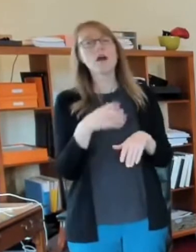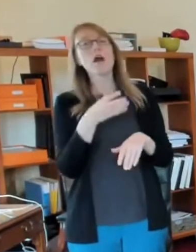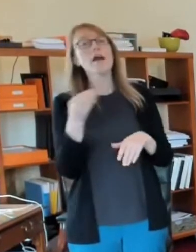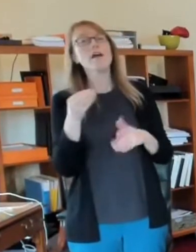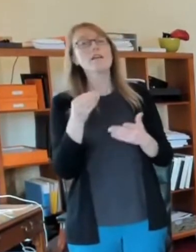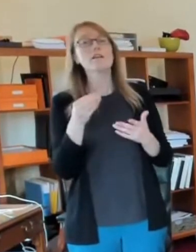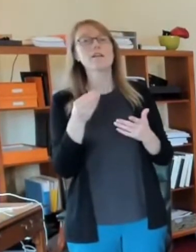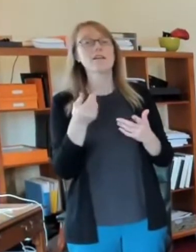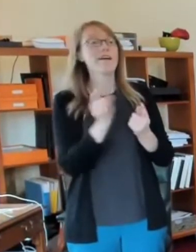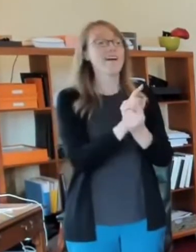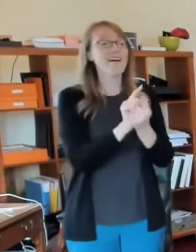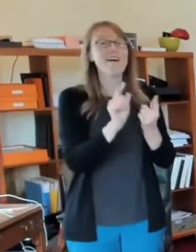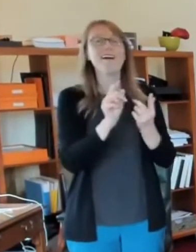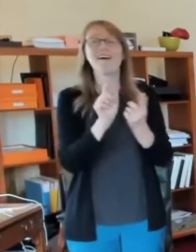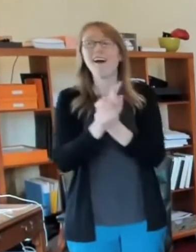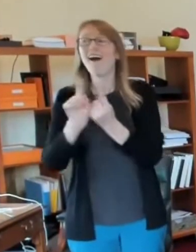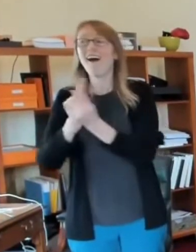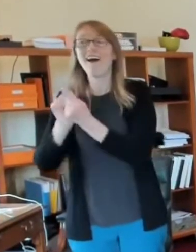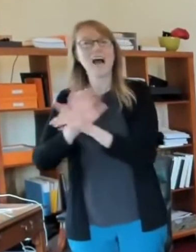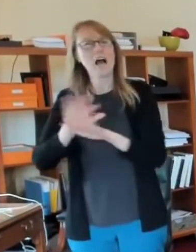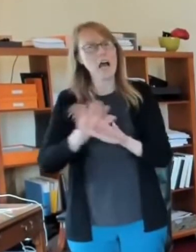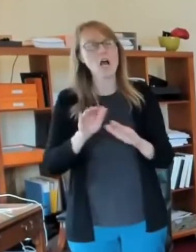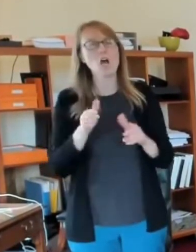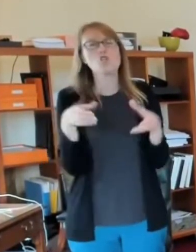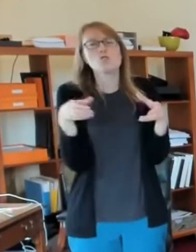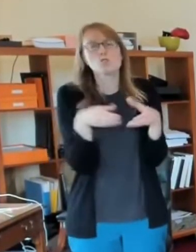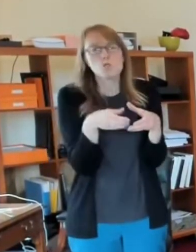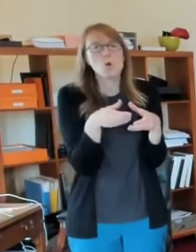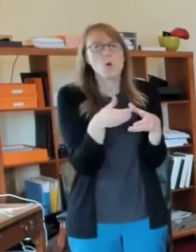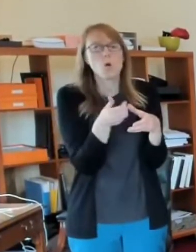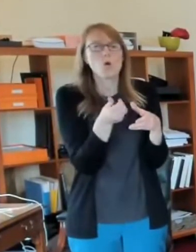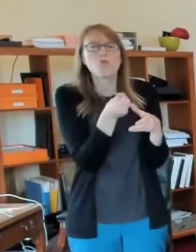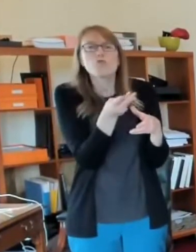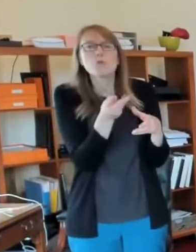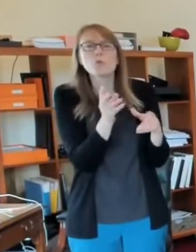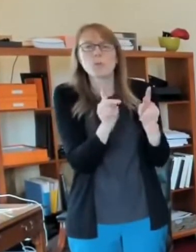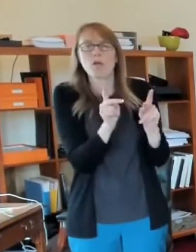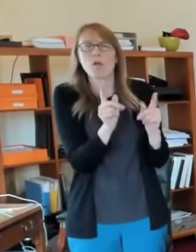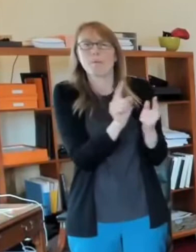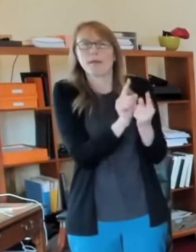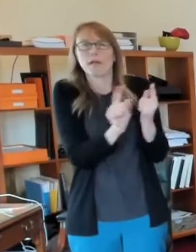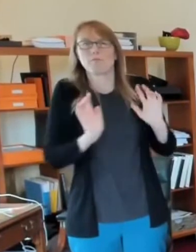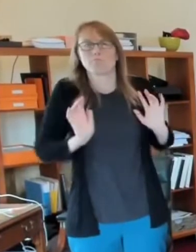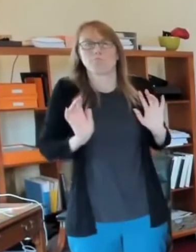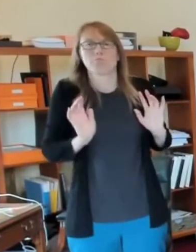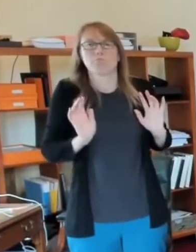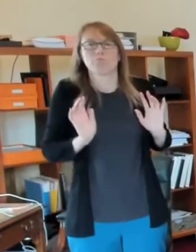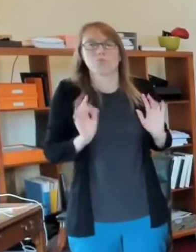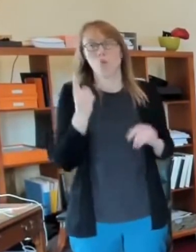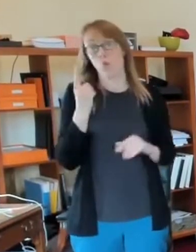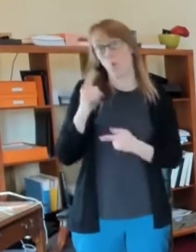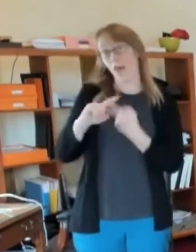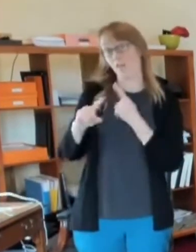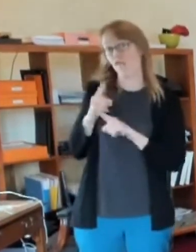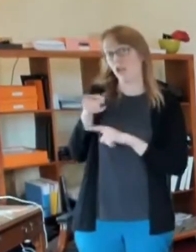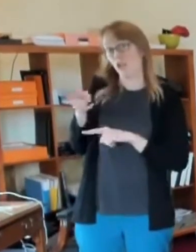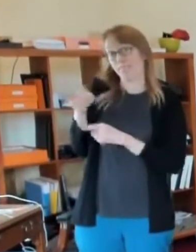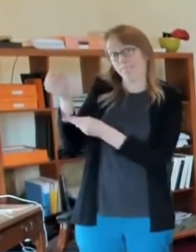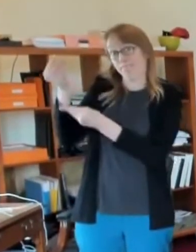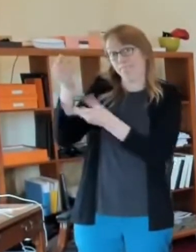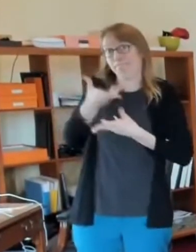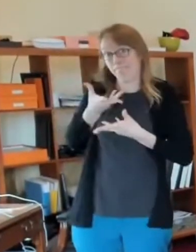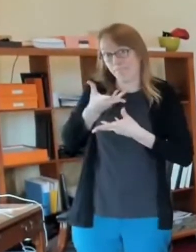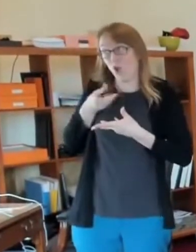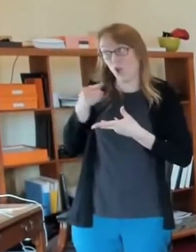small. You know, I had a friend of mine yesterday who let me know that she had tested positive. Now, I have not been around her.